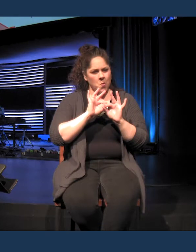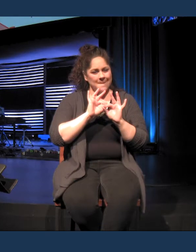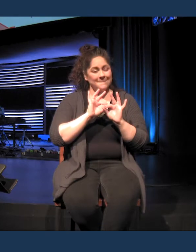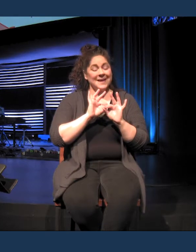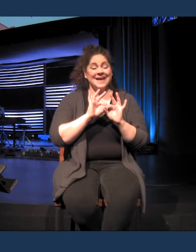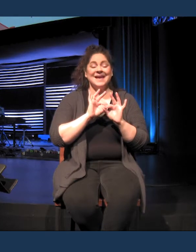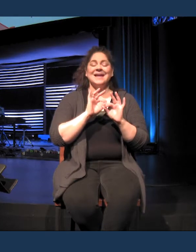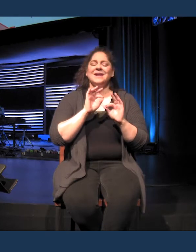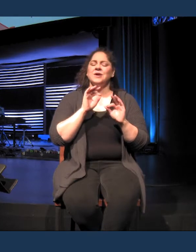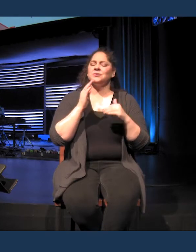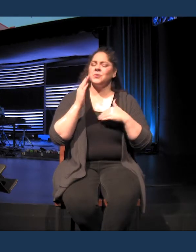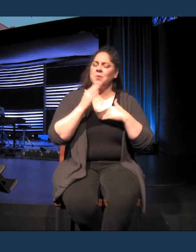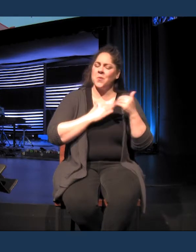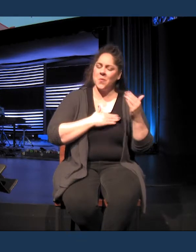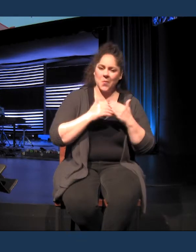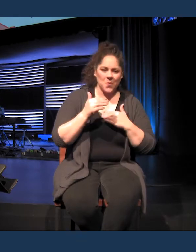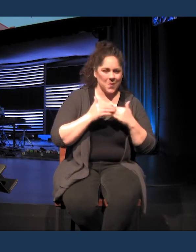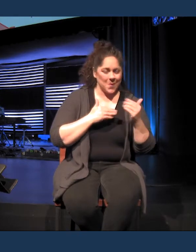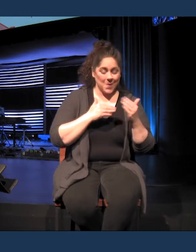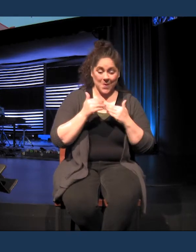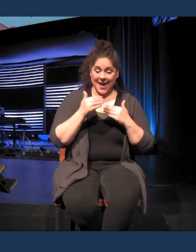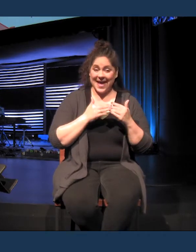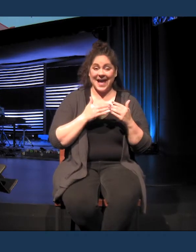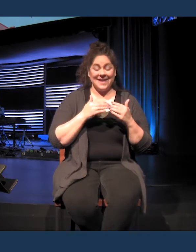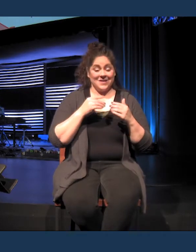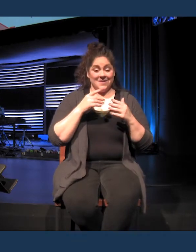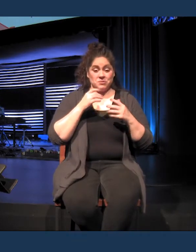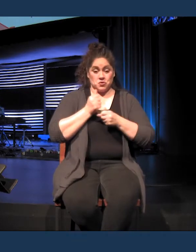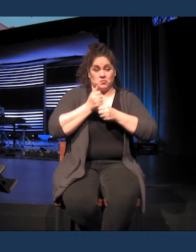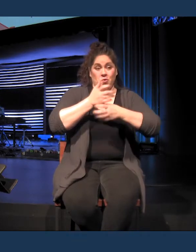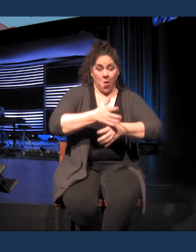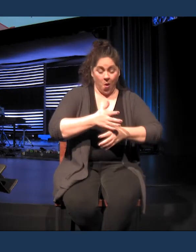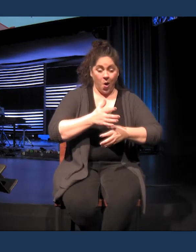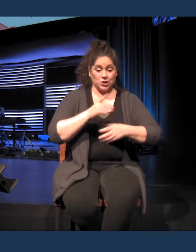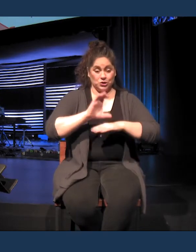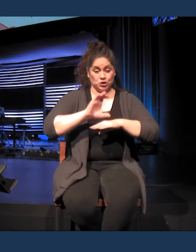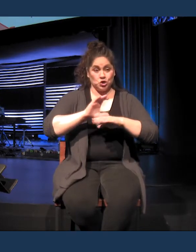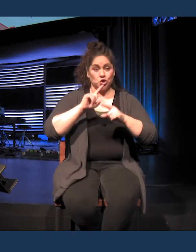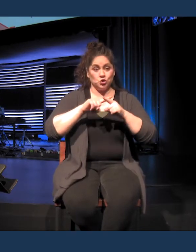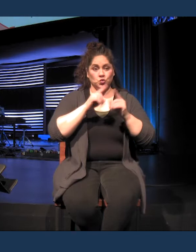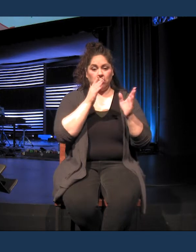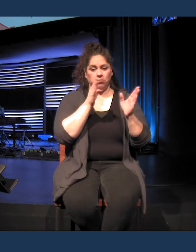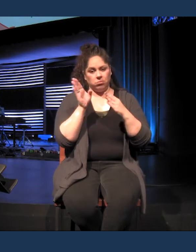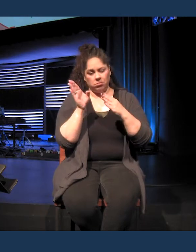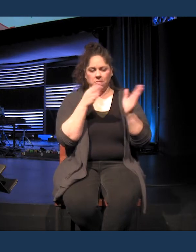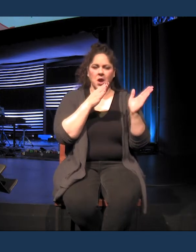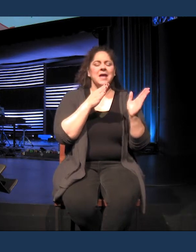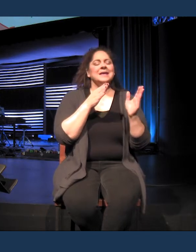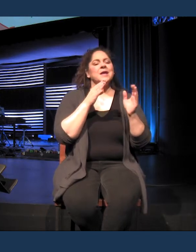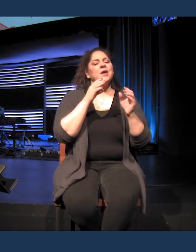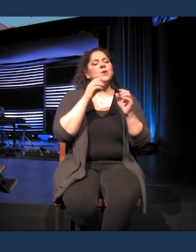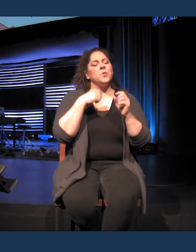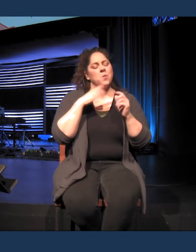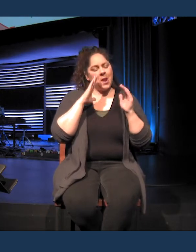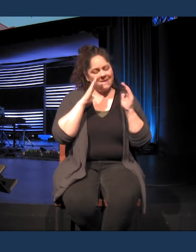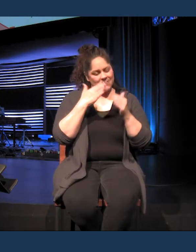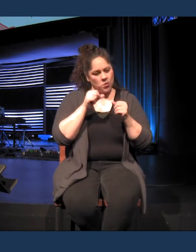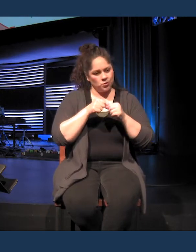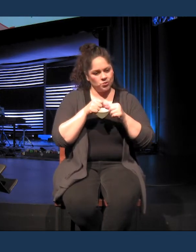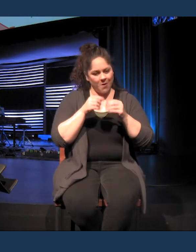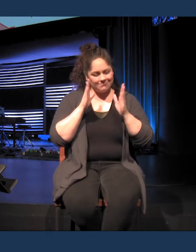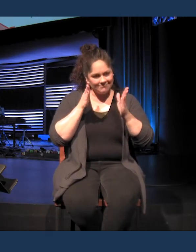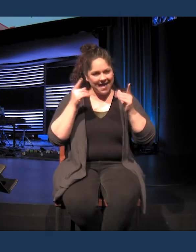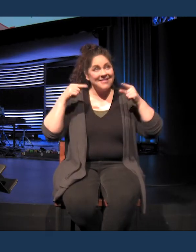of whatever causes the church to get misaligned is much greater than focusing on alignment. So today we're starting